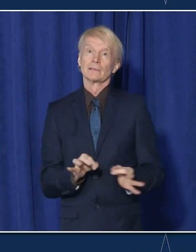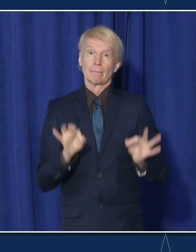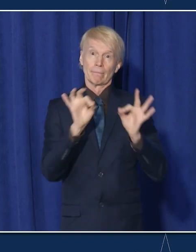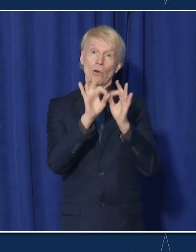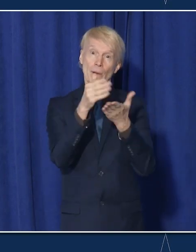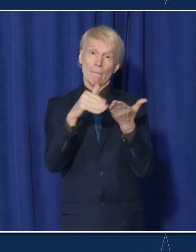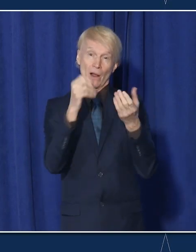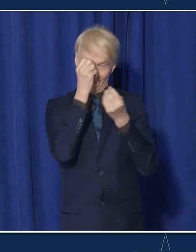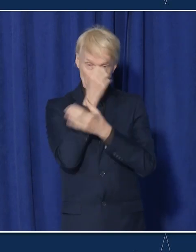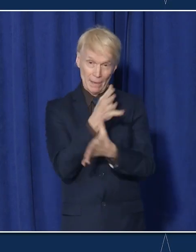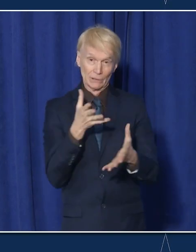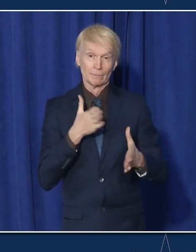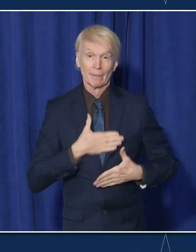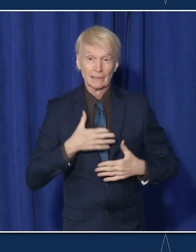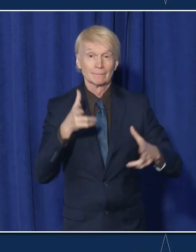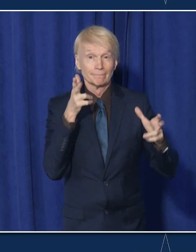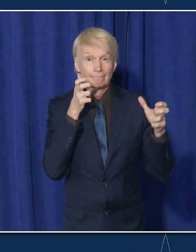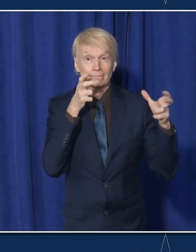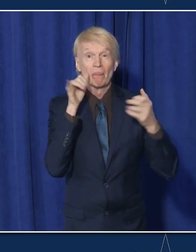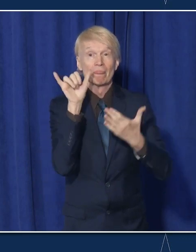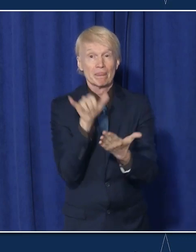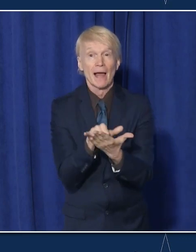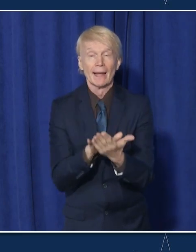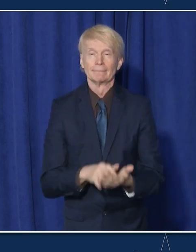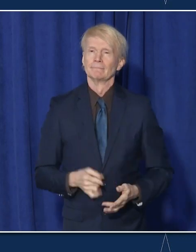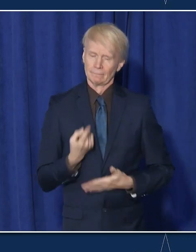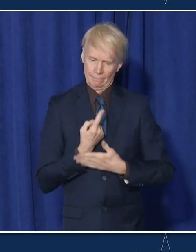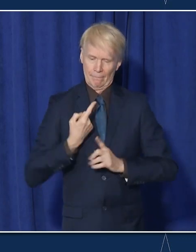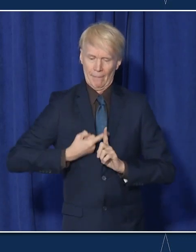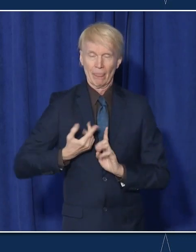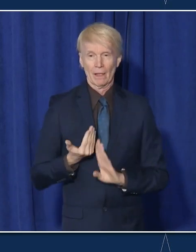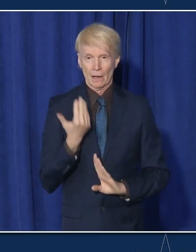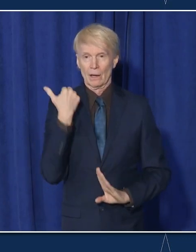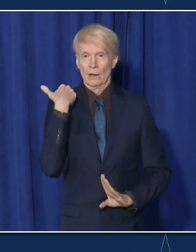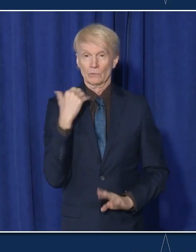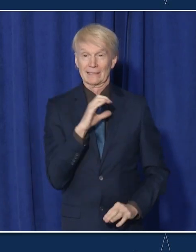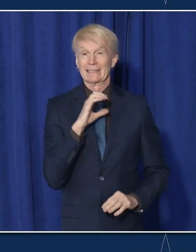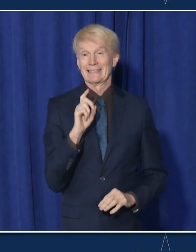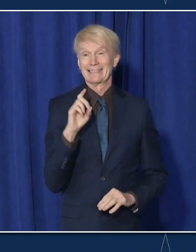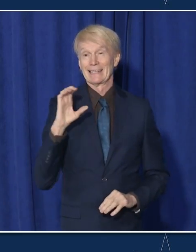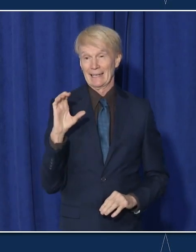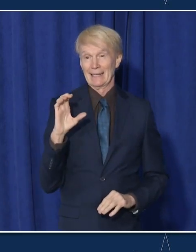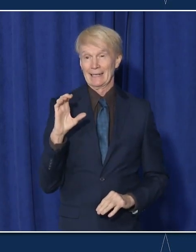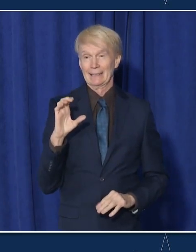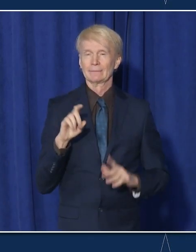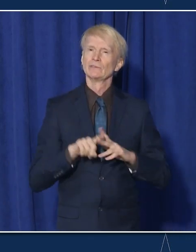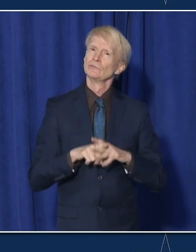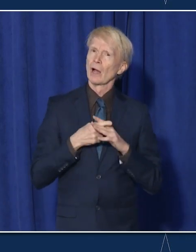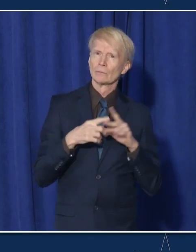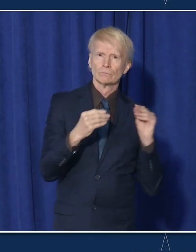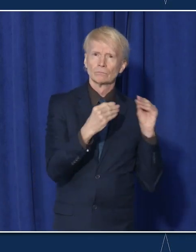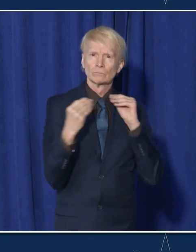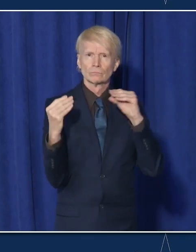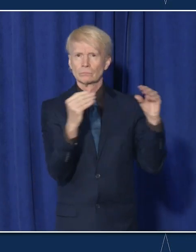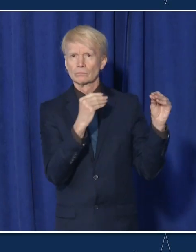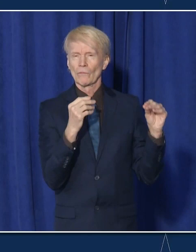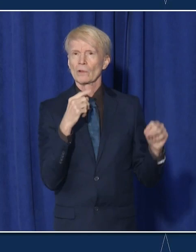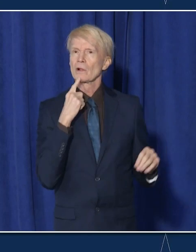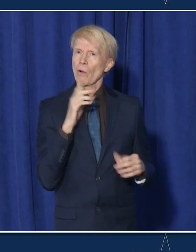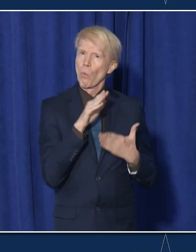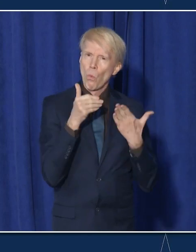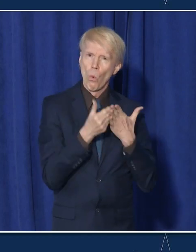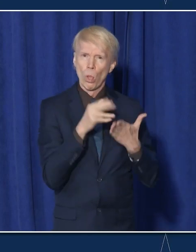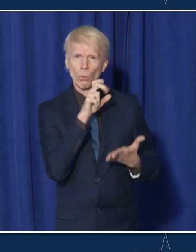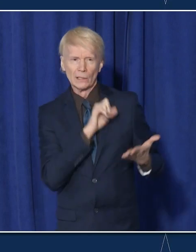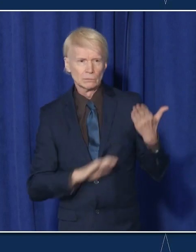want you to hear. As a reminder, about a month ago, the CDC started saying at all counties across